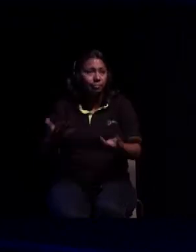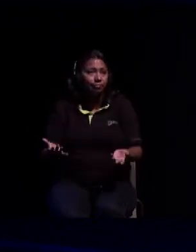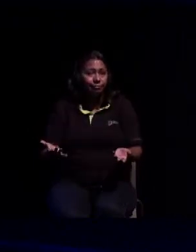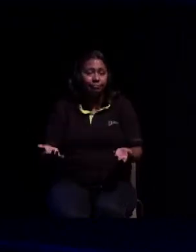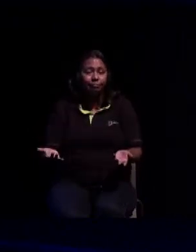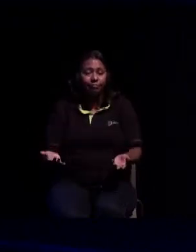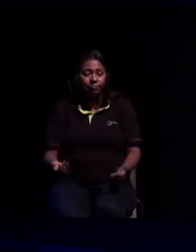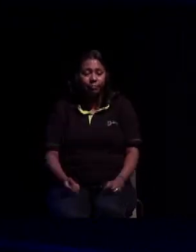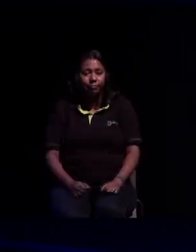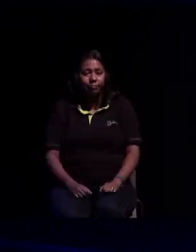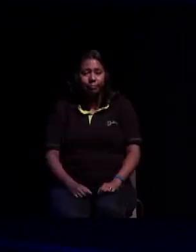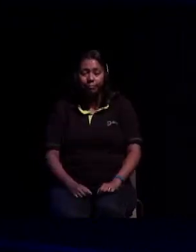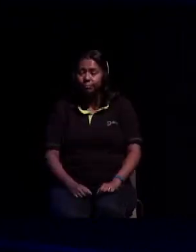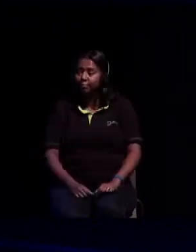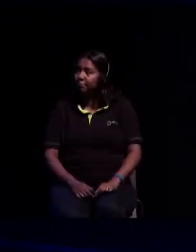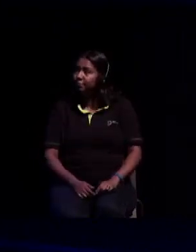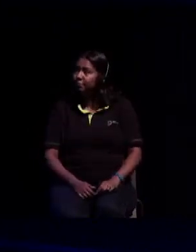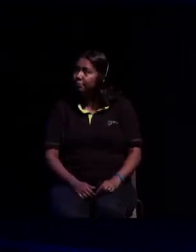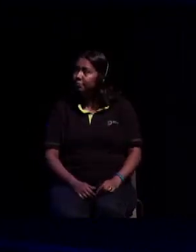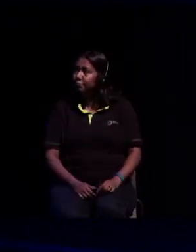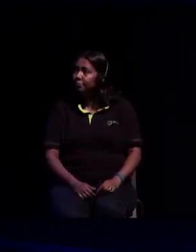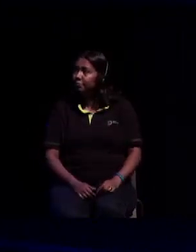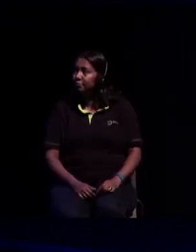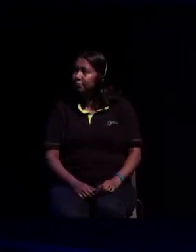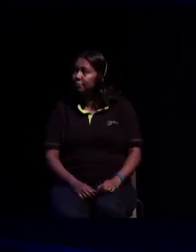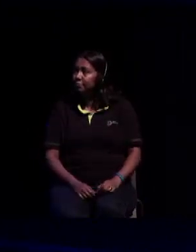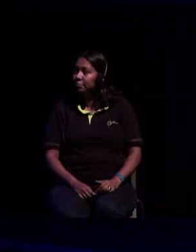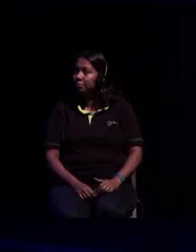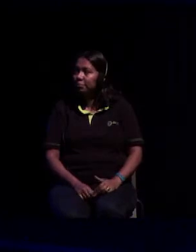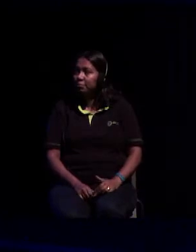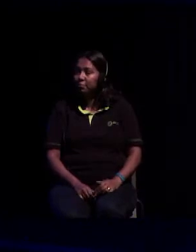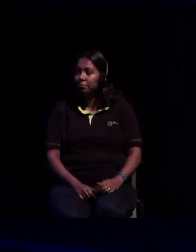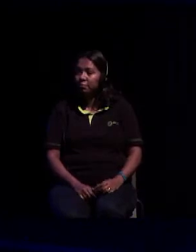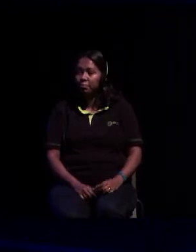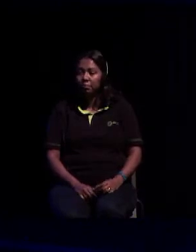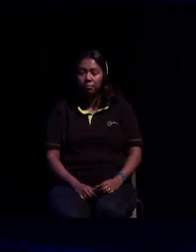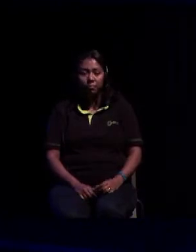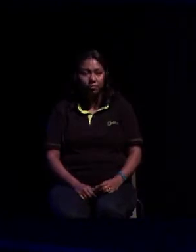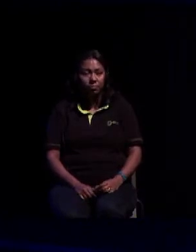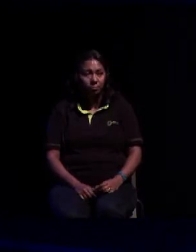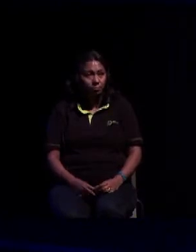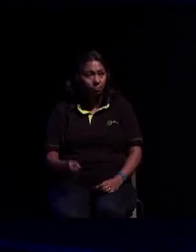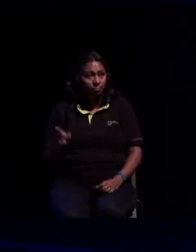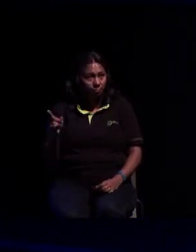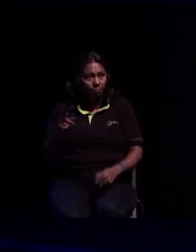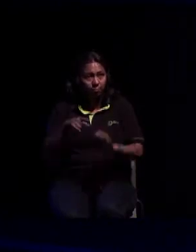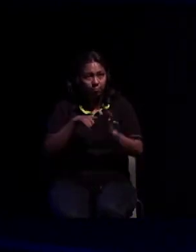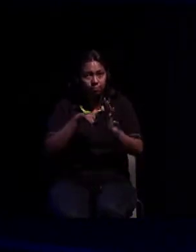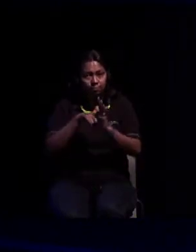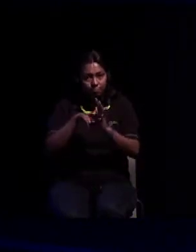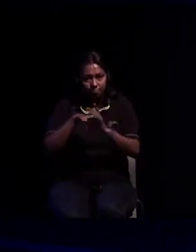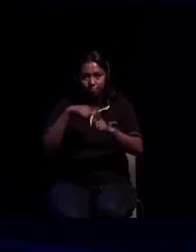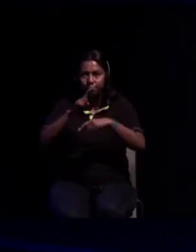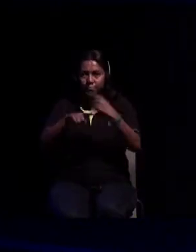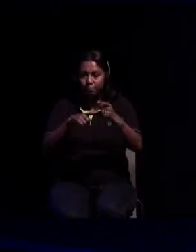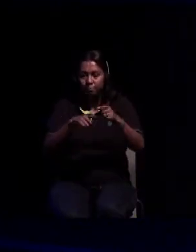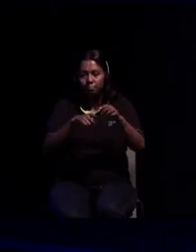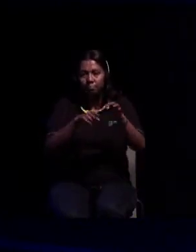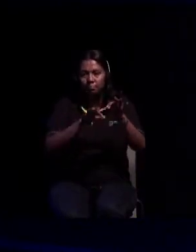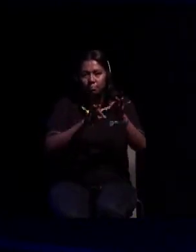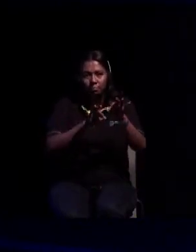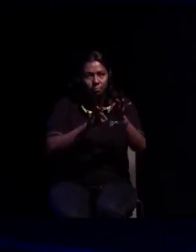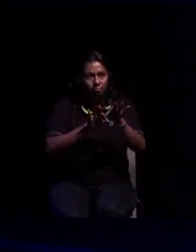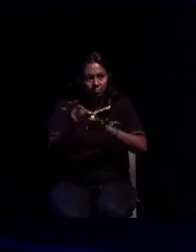the development of an eco-lodge called Southern Ocean Lodge, and I've written about that. And I've documented how the environmental planning legislation